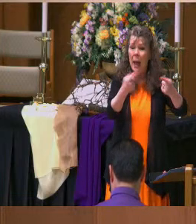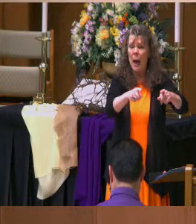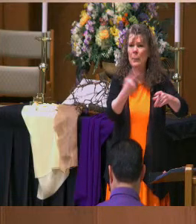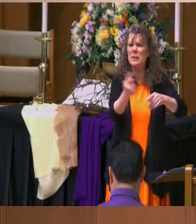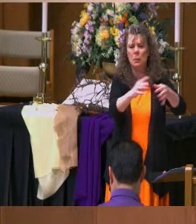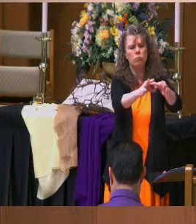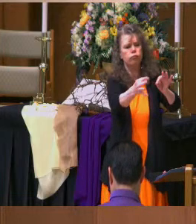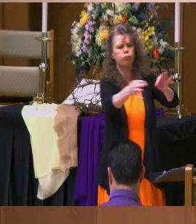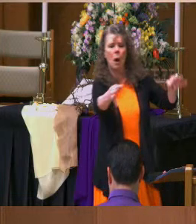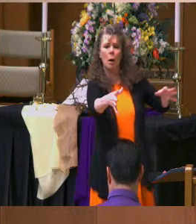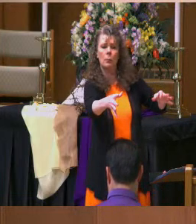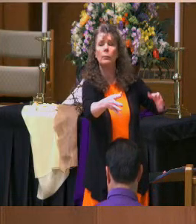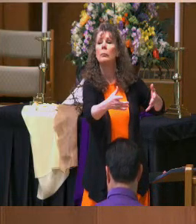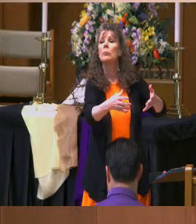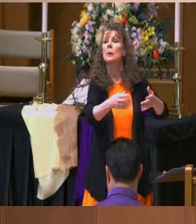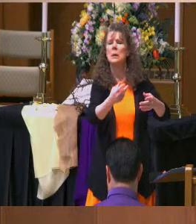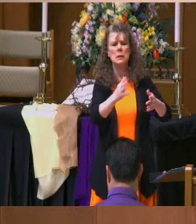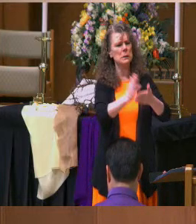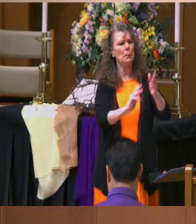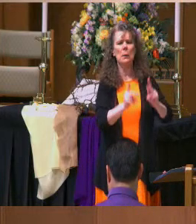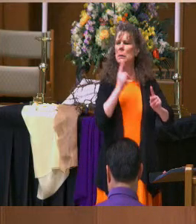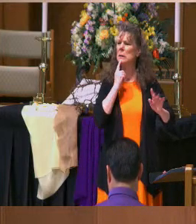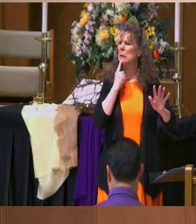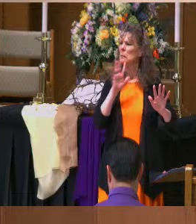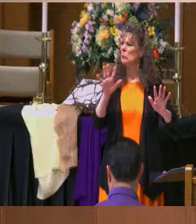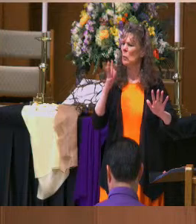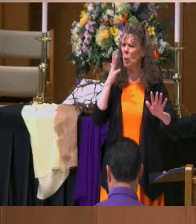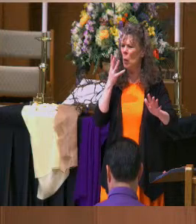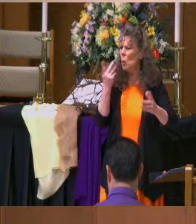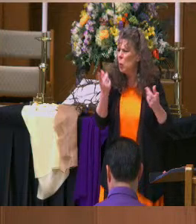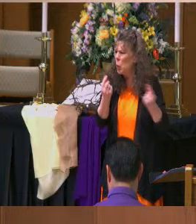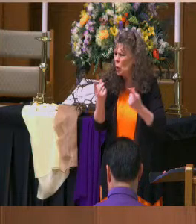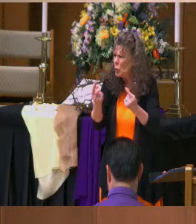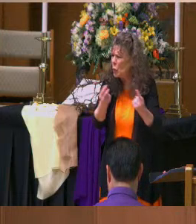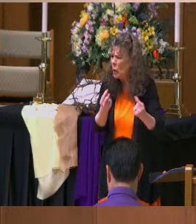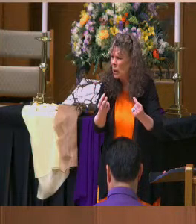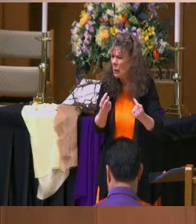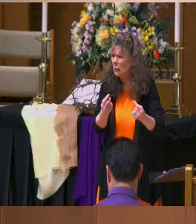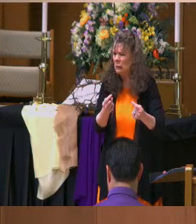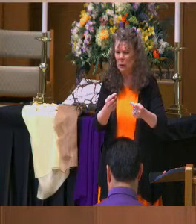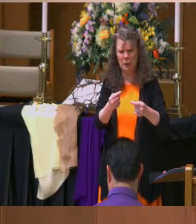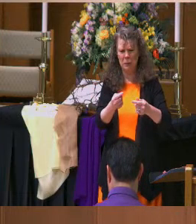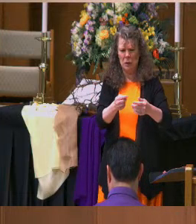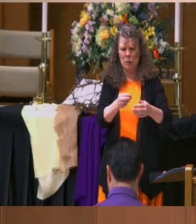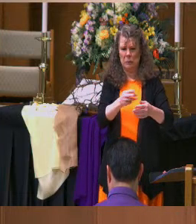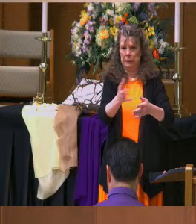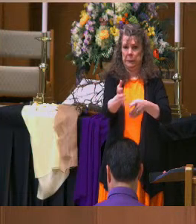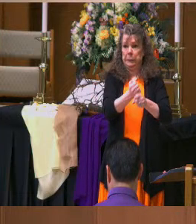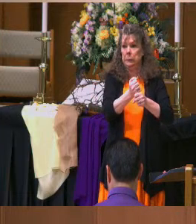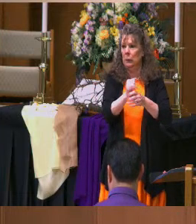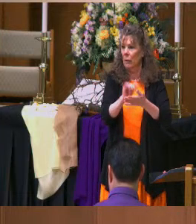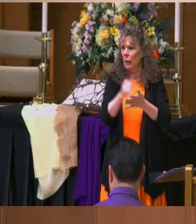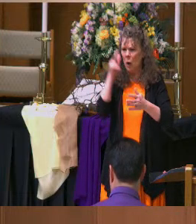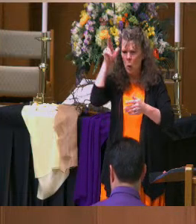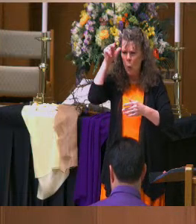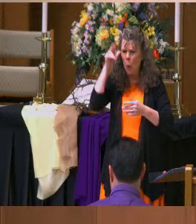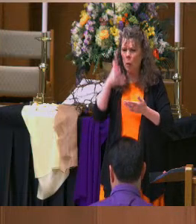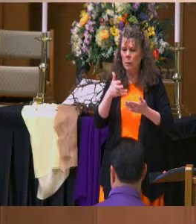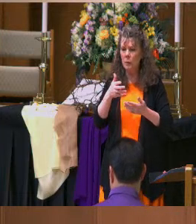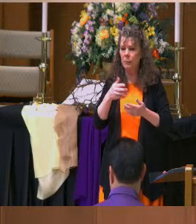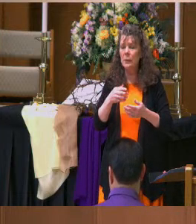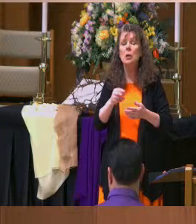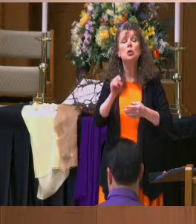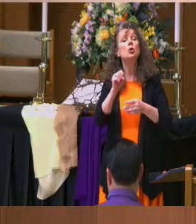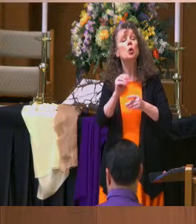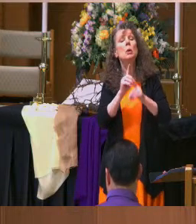some people standing there asked, 'What are you doing untying that colt?' They answered